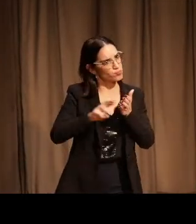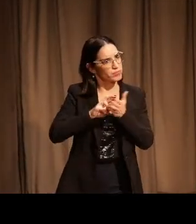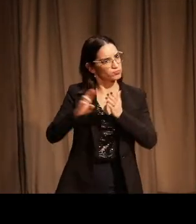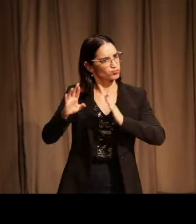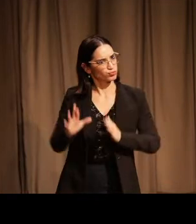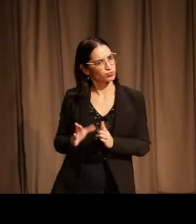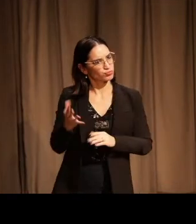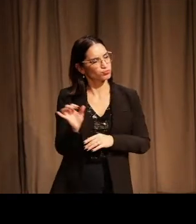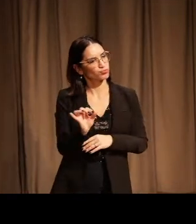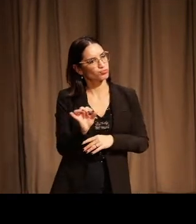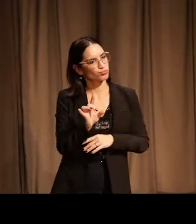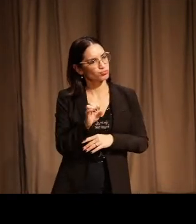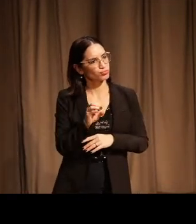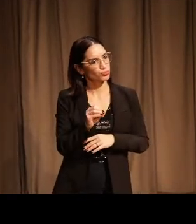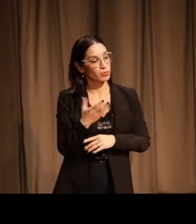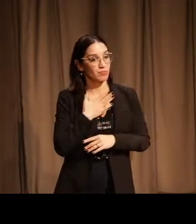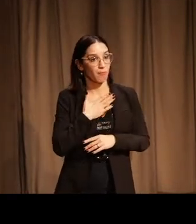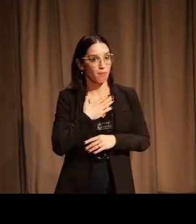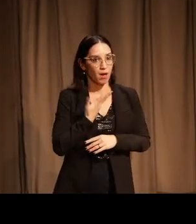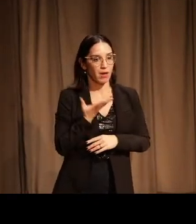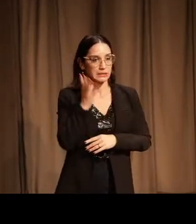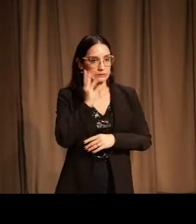with the audience.